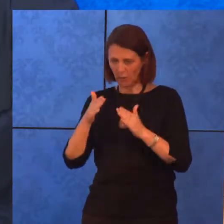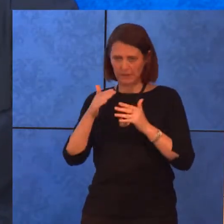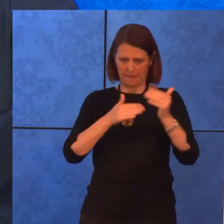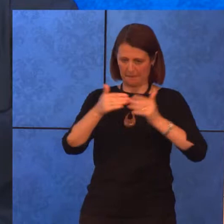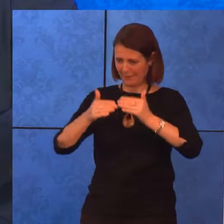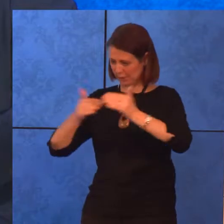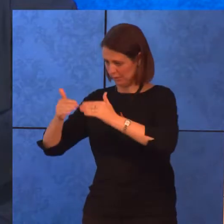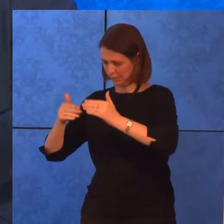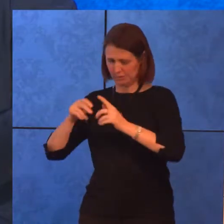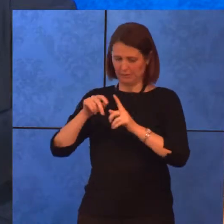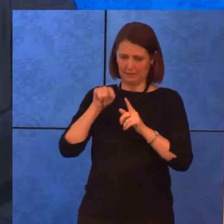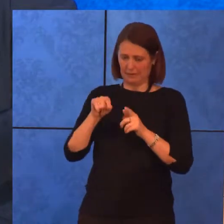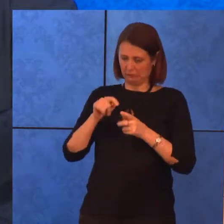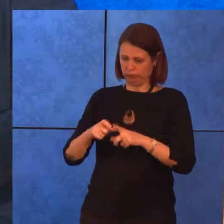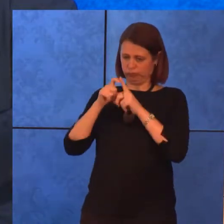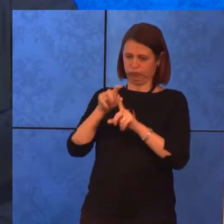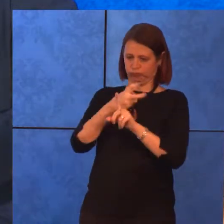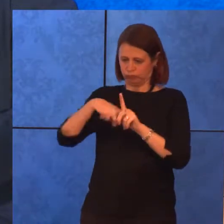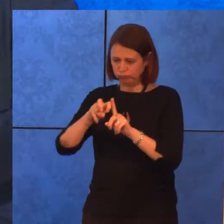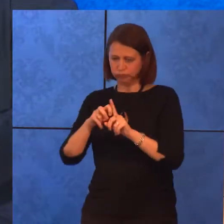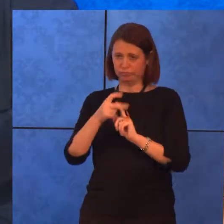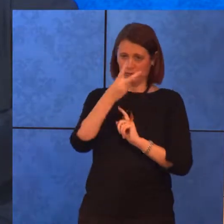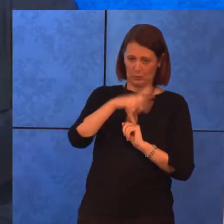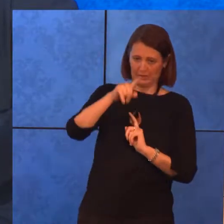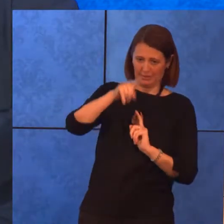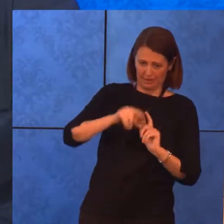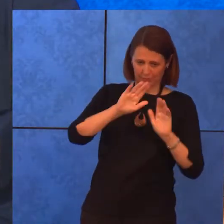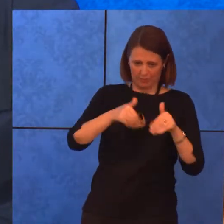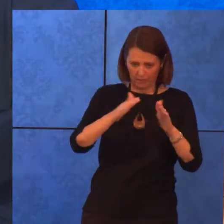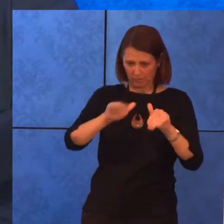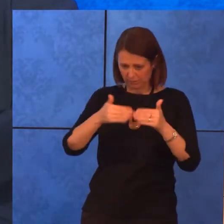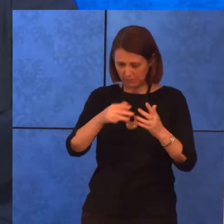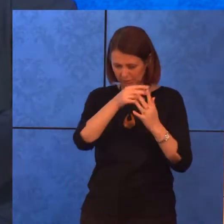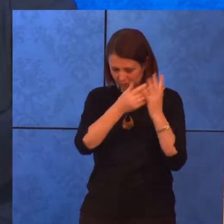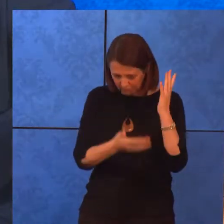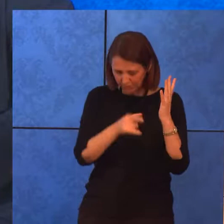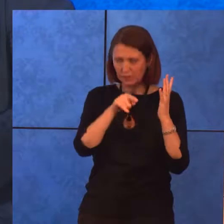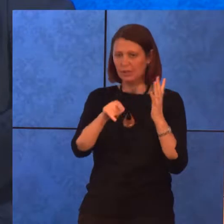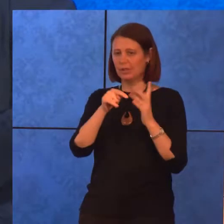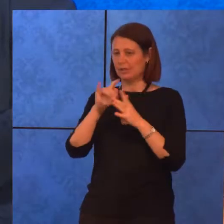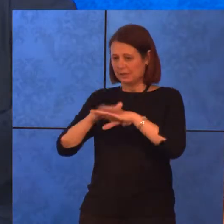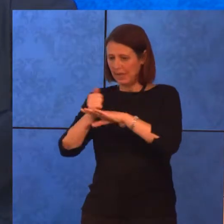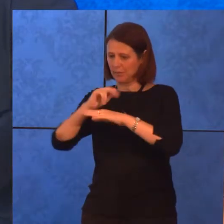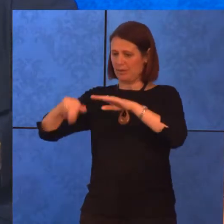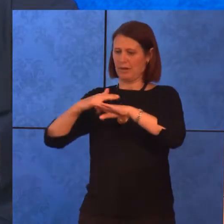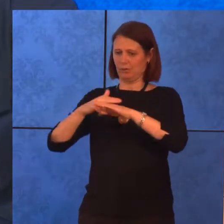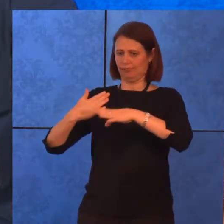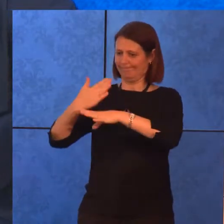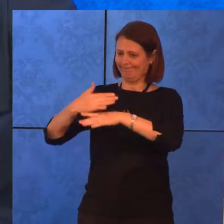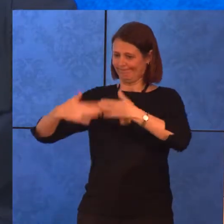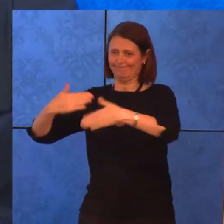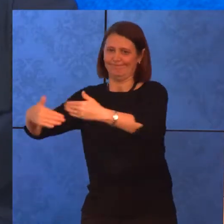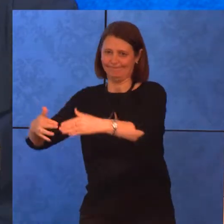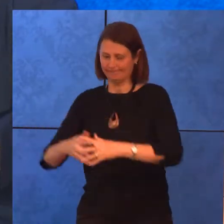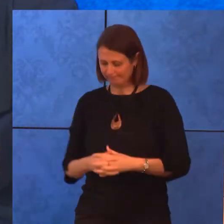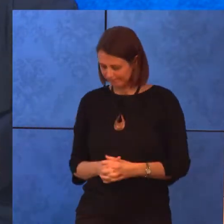was a complex transition of roughly 20,000 providers and setting up all the national functions. So I think